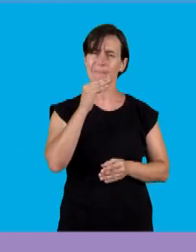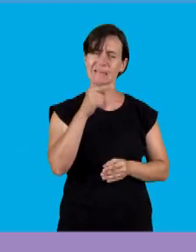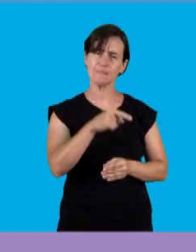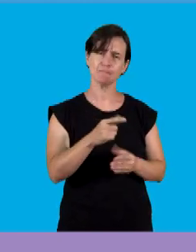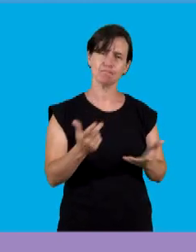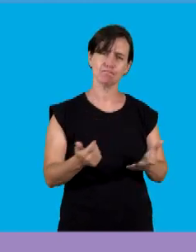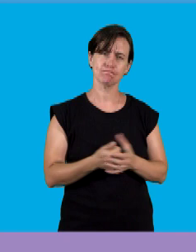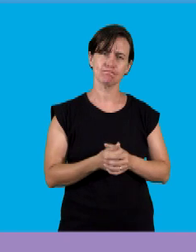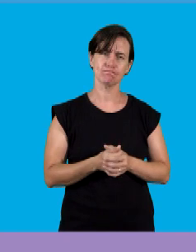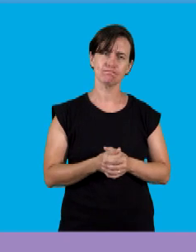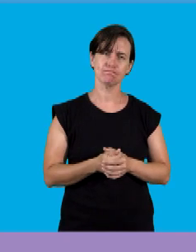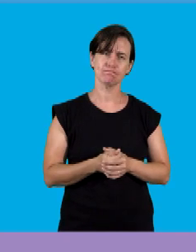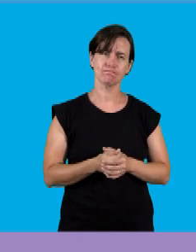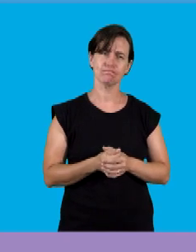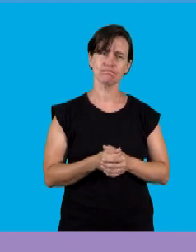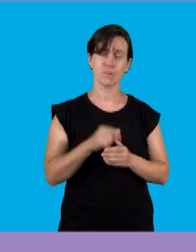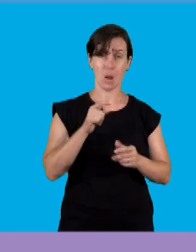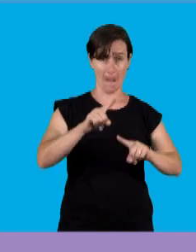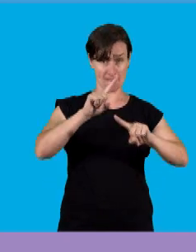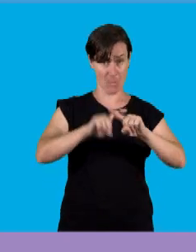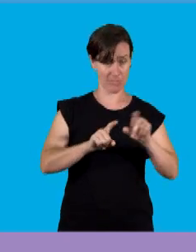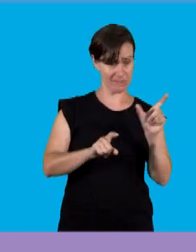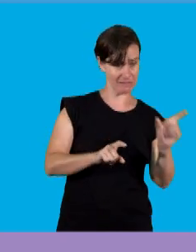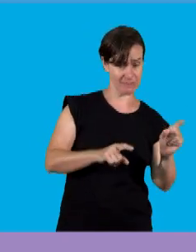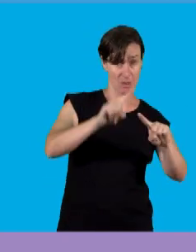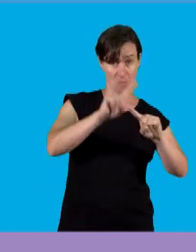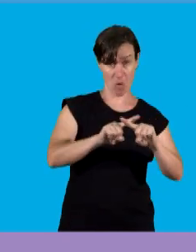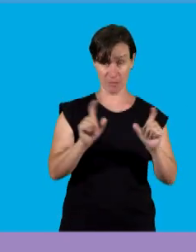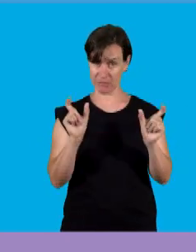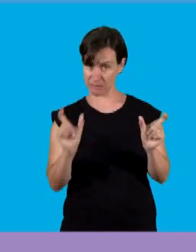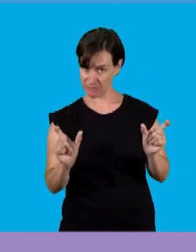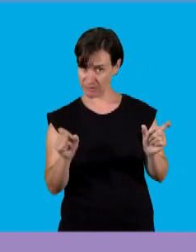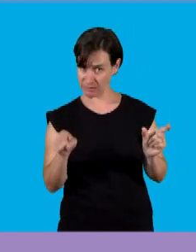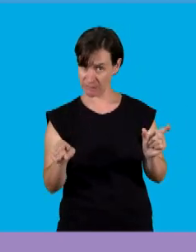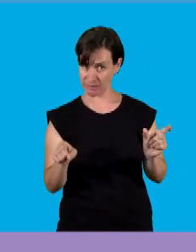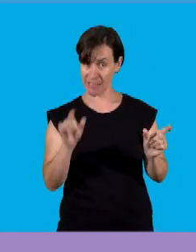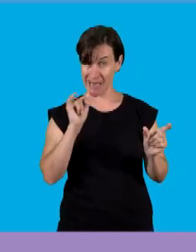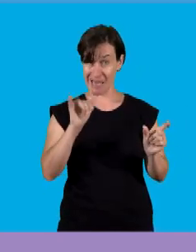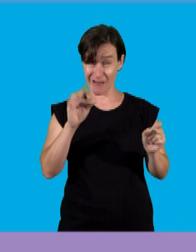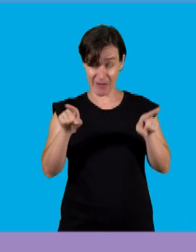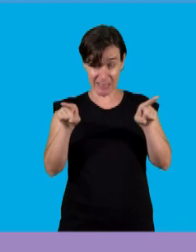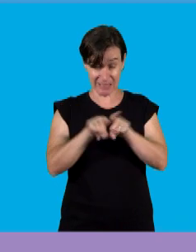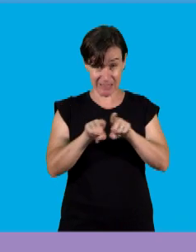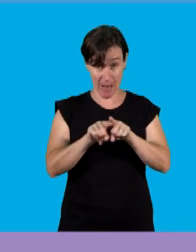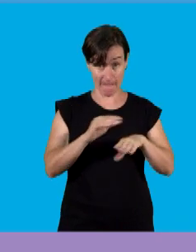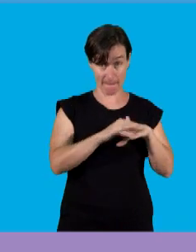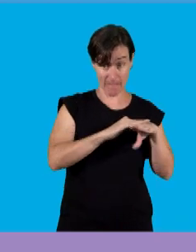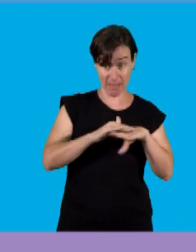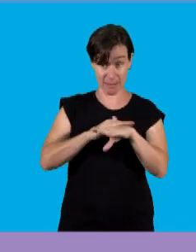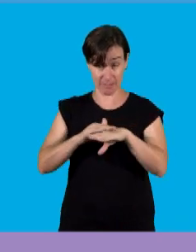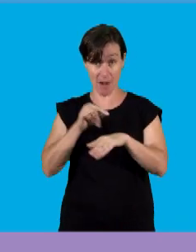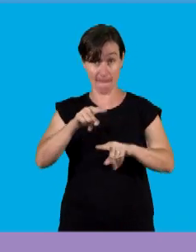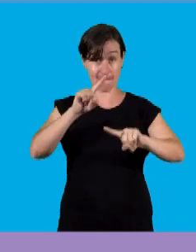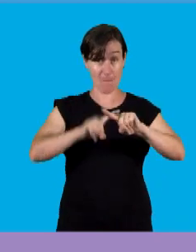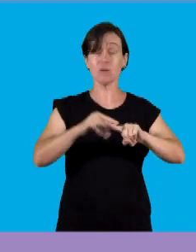about them being multiplied? Of course, when we are multiplying powers that have the same base, then we